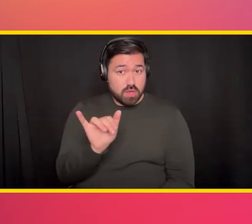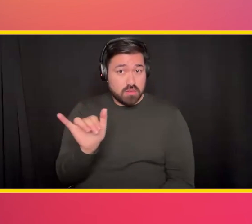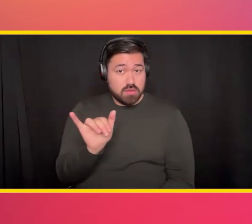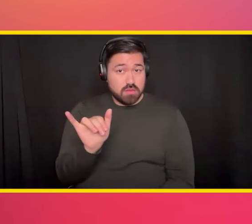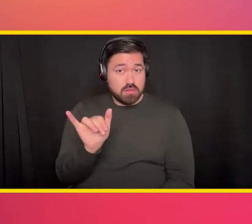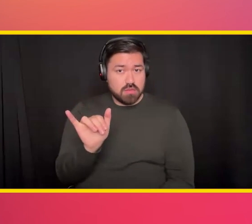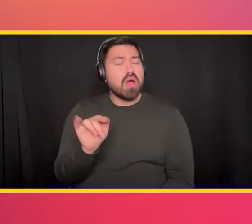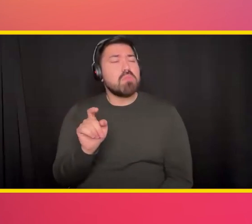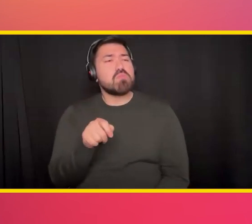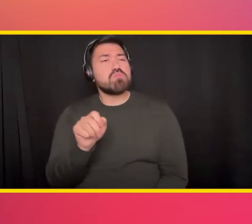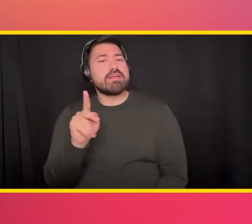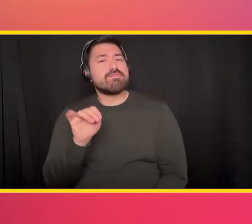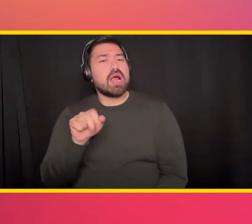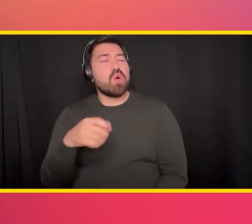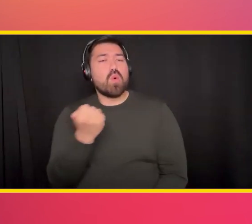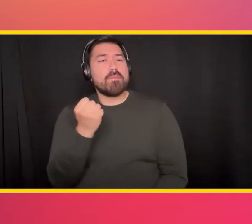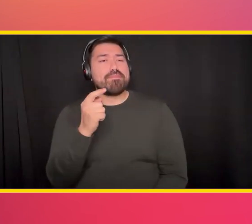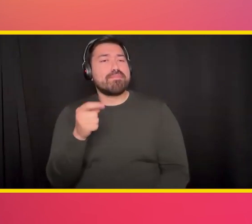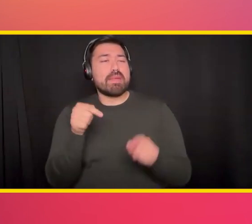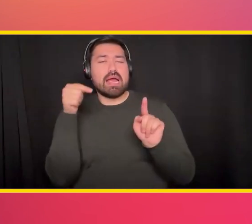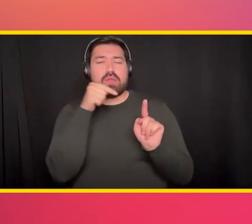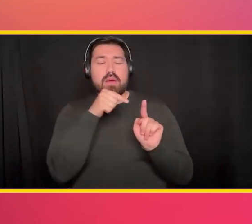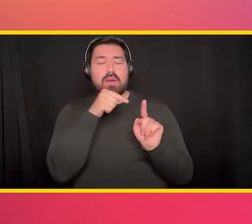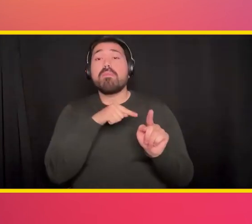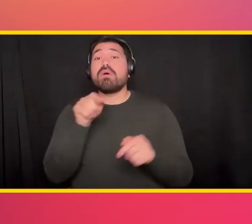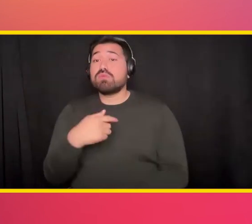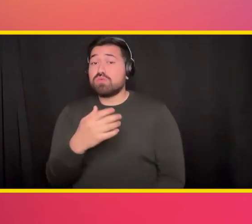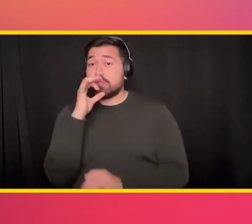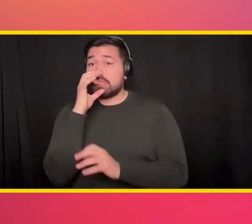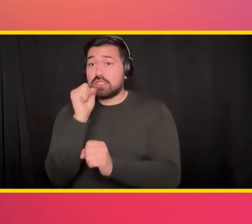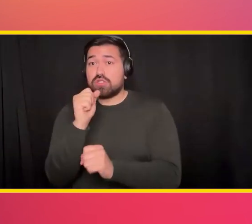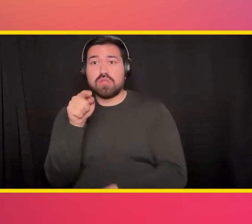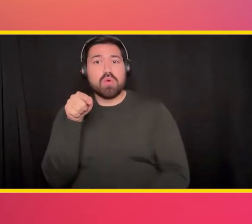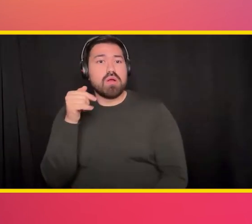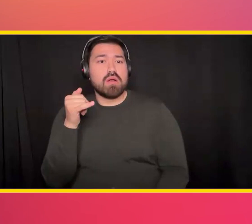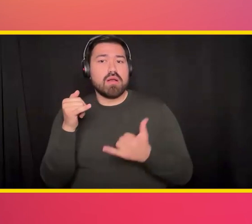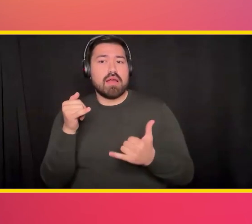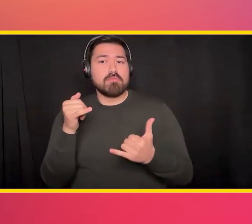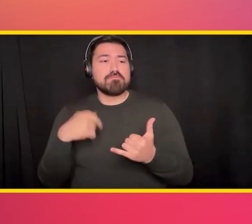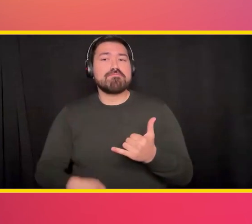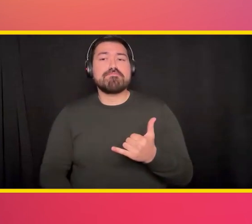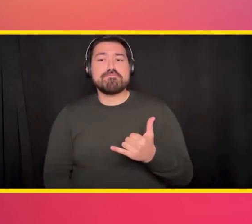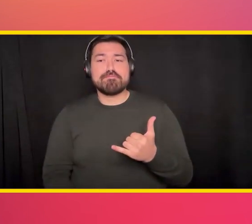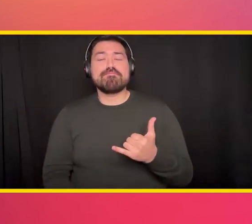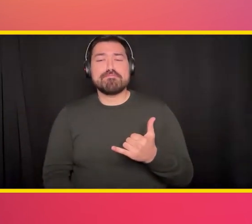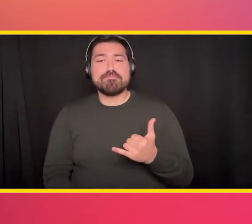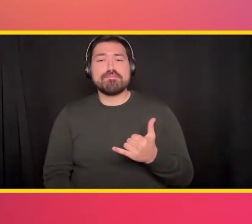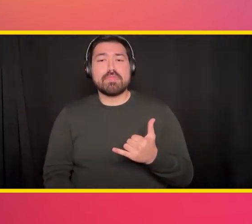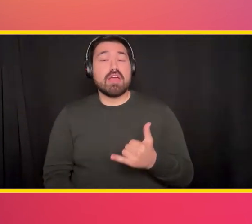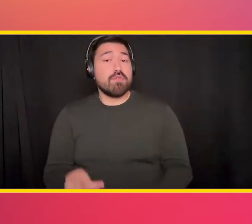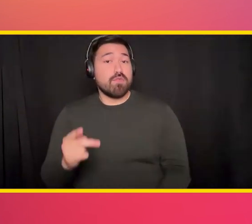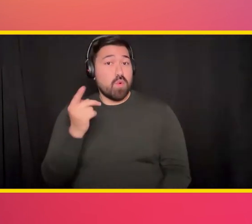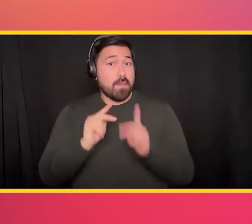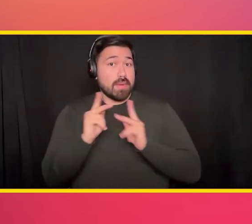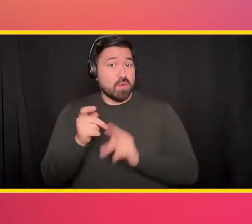I'll come back to that. So what was really fascinating, because I was in Davos when so for those of you, that's a World